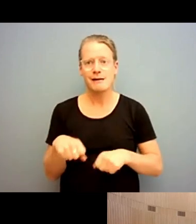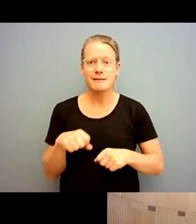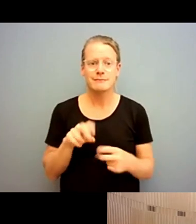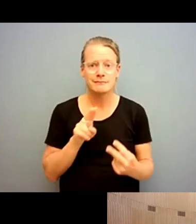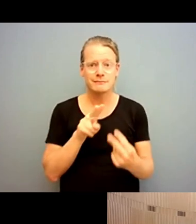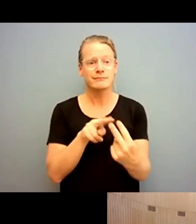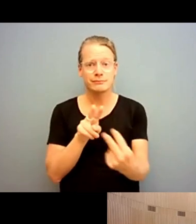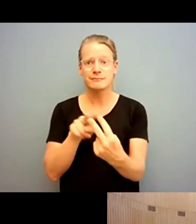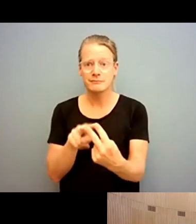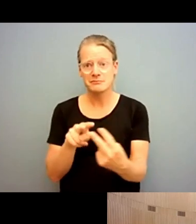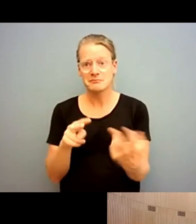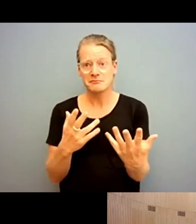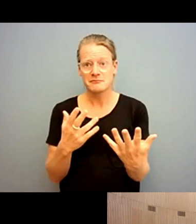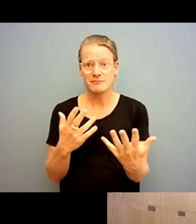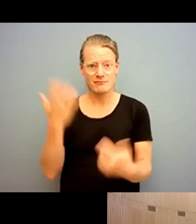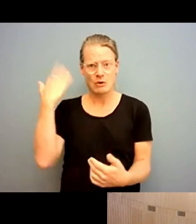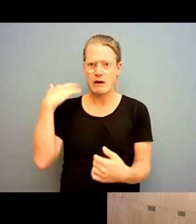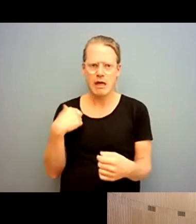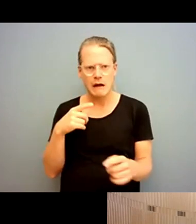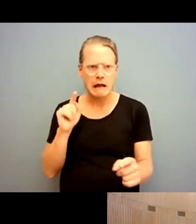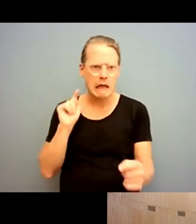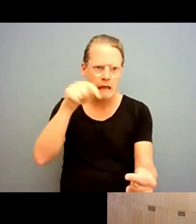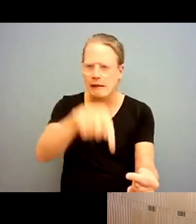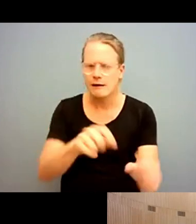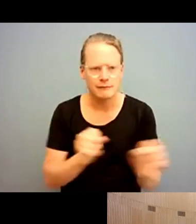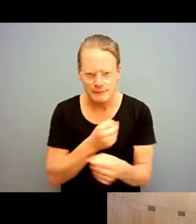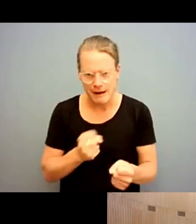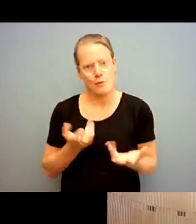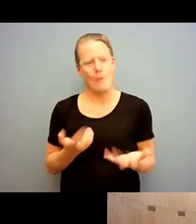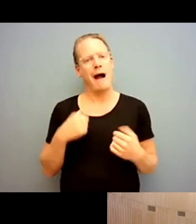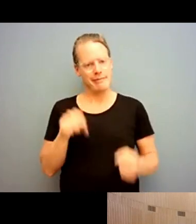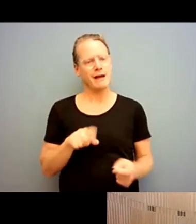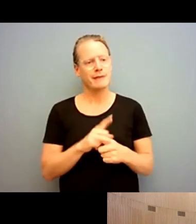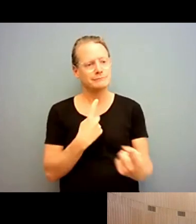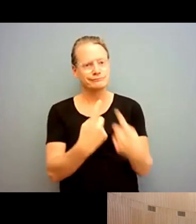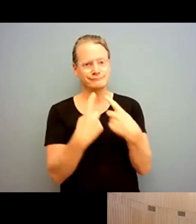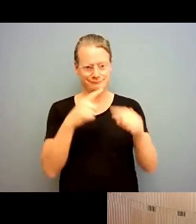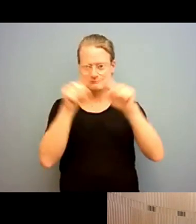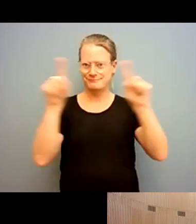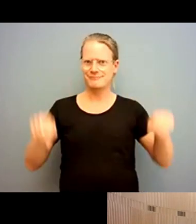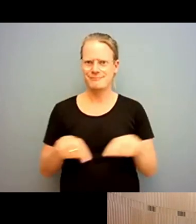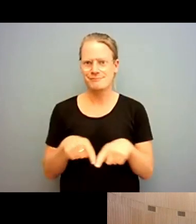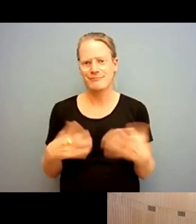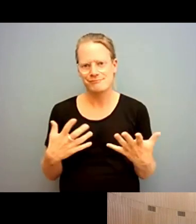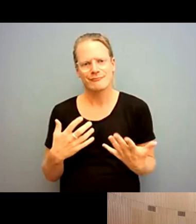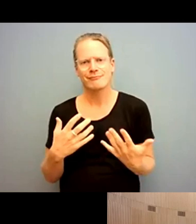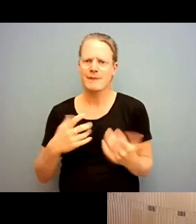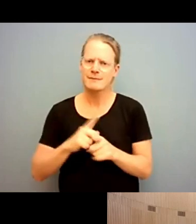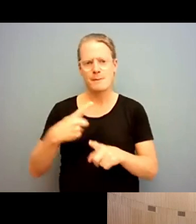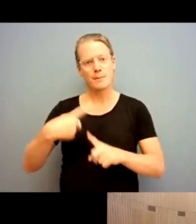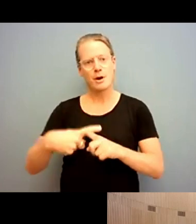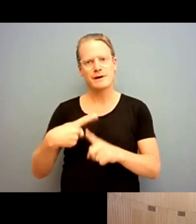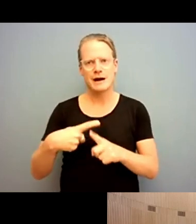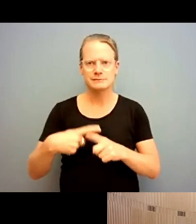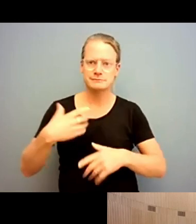able to attend. And we think that will be highly advantageous when it comes to the report on Indigenous